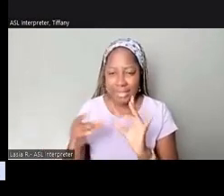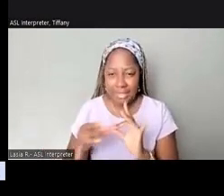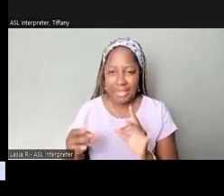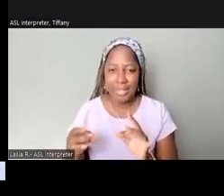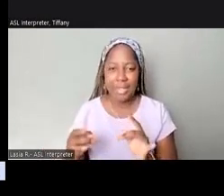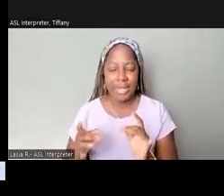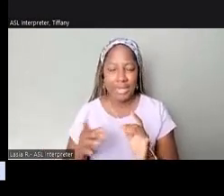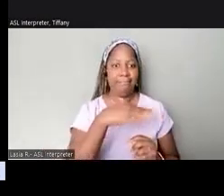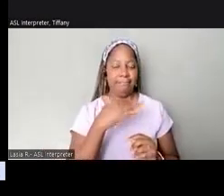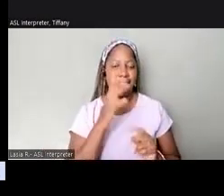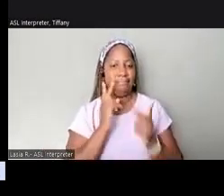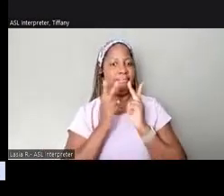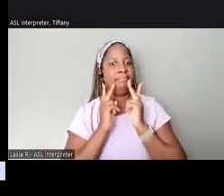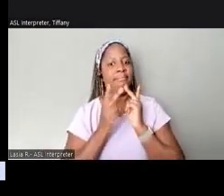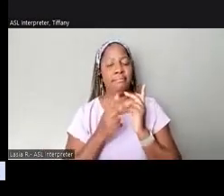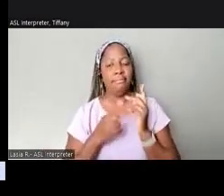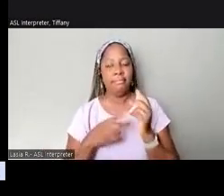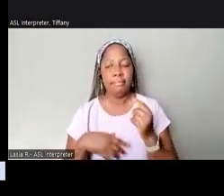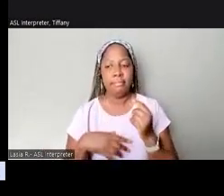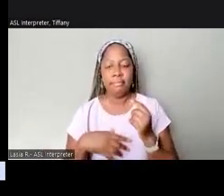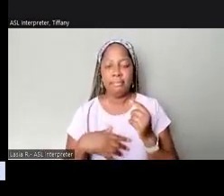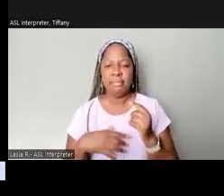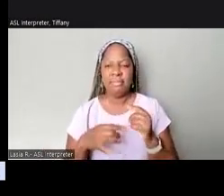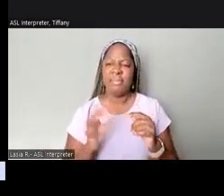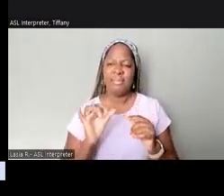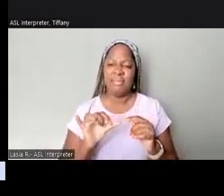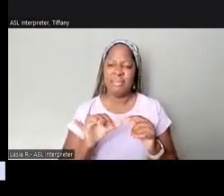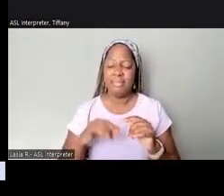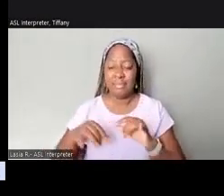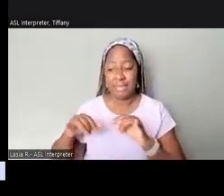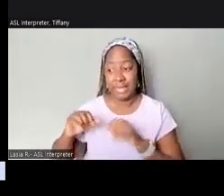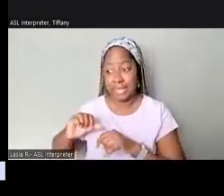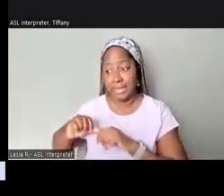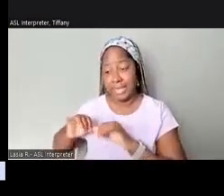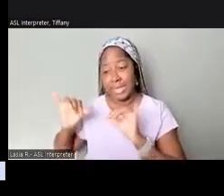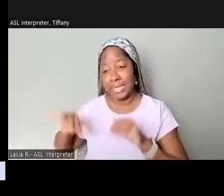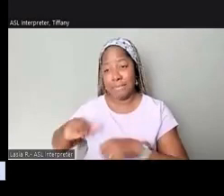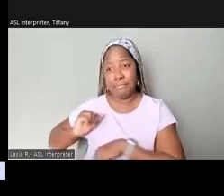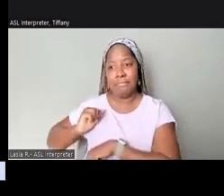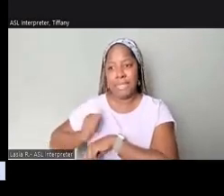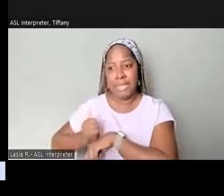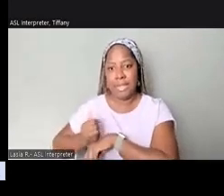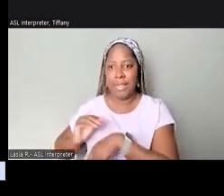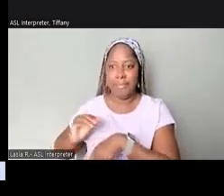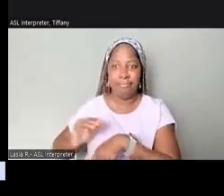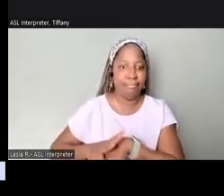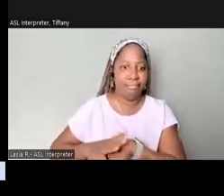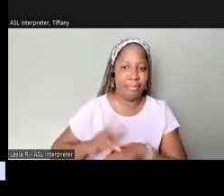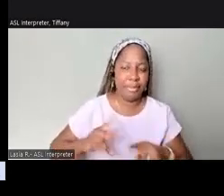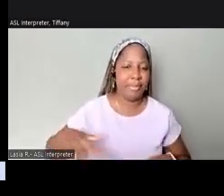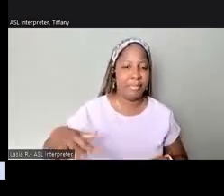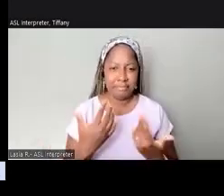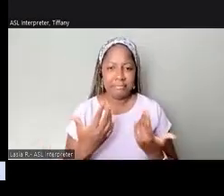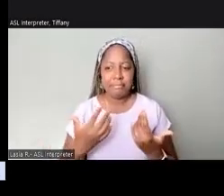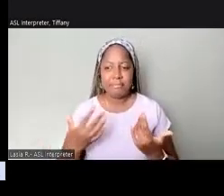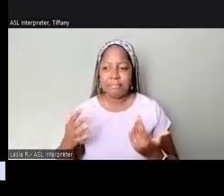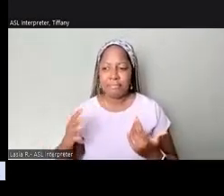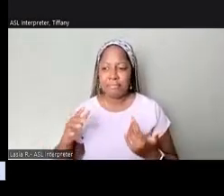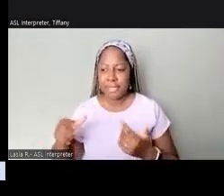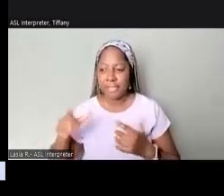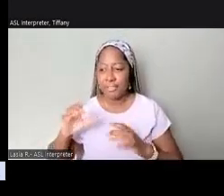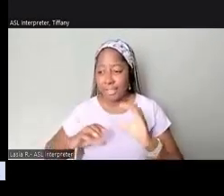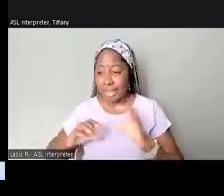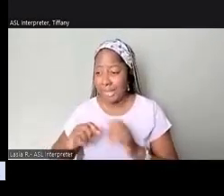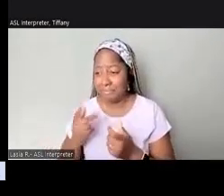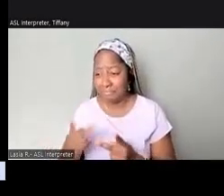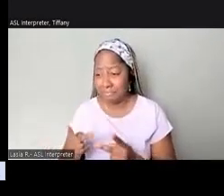systemic inequities are really showing up and how they're showing up. Someone's sharing some housing experiences and what that looks like in the chat. So thank you for